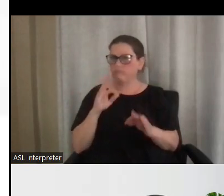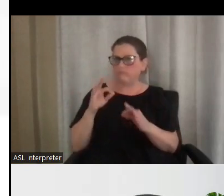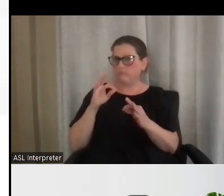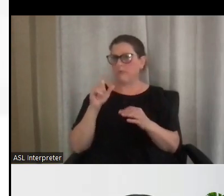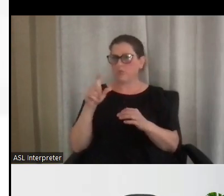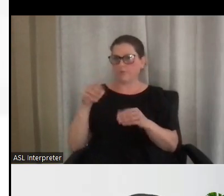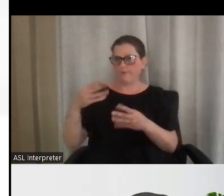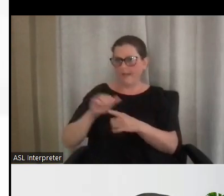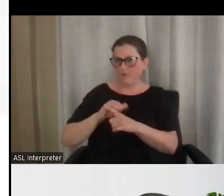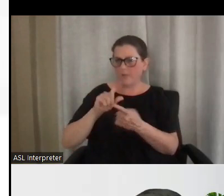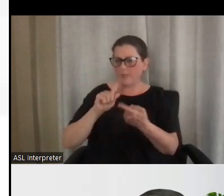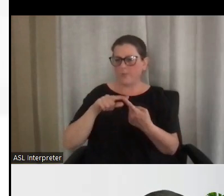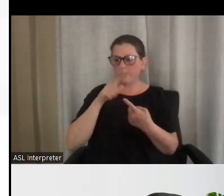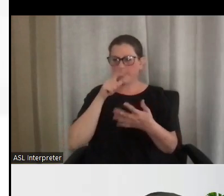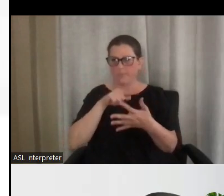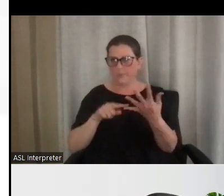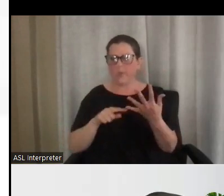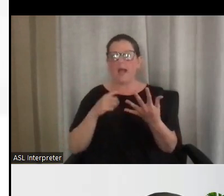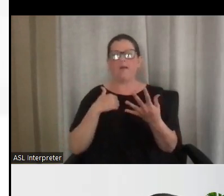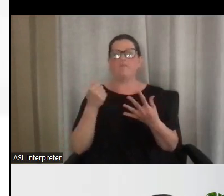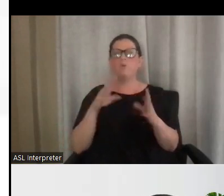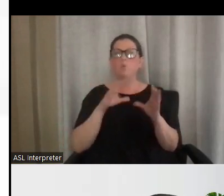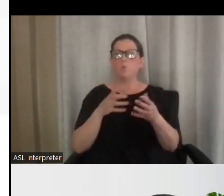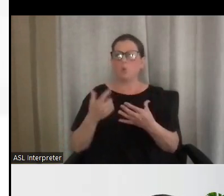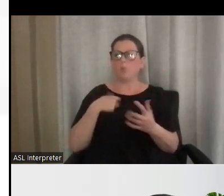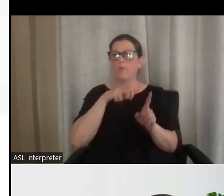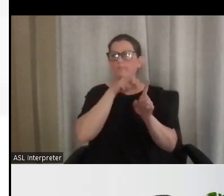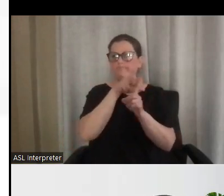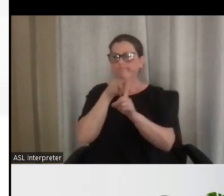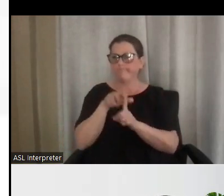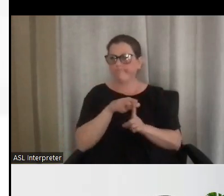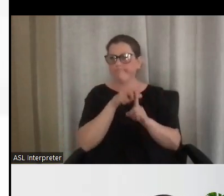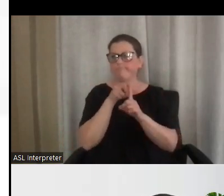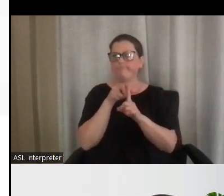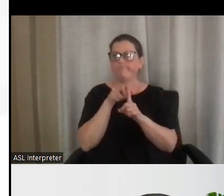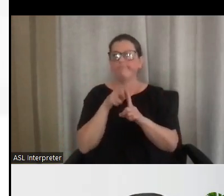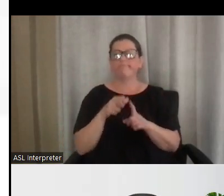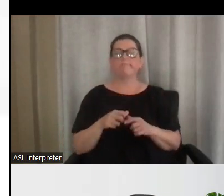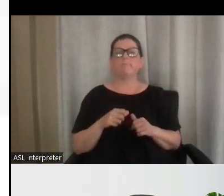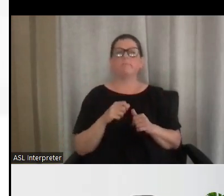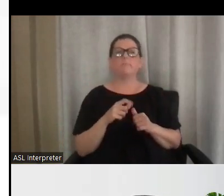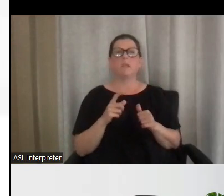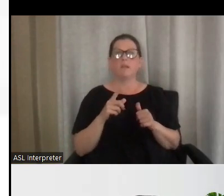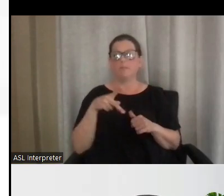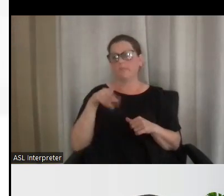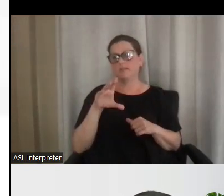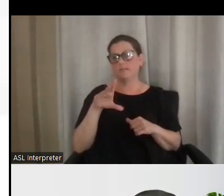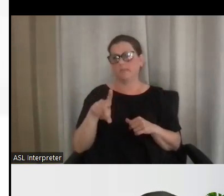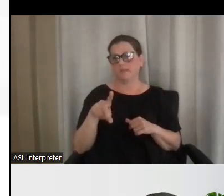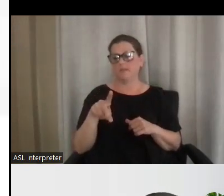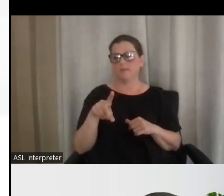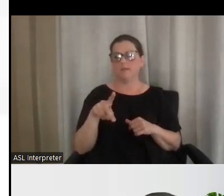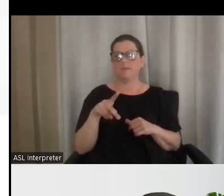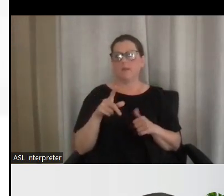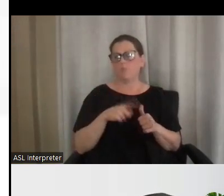been a couple different groups of providers we've targeted for training in this area, and they're primary care providers. So